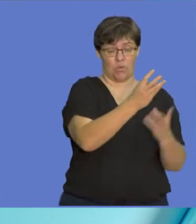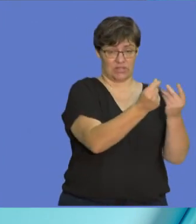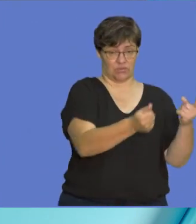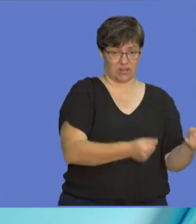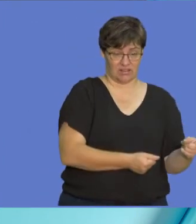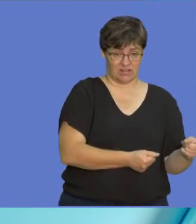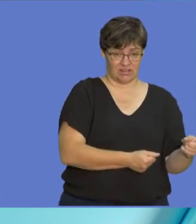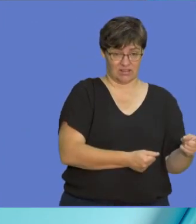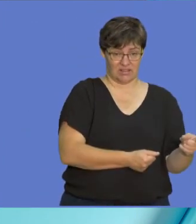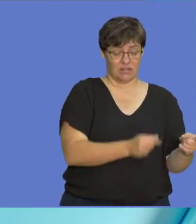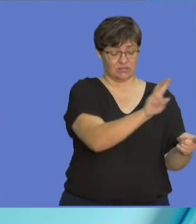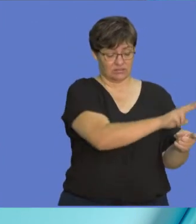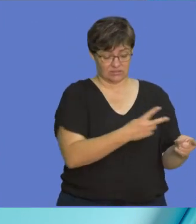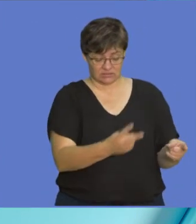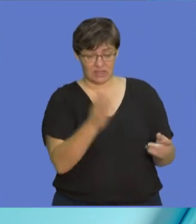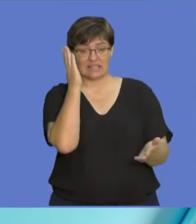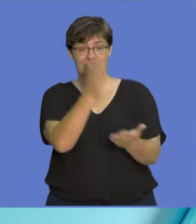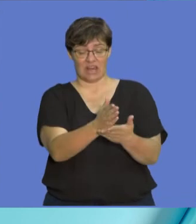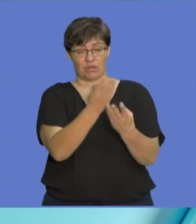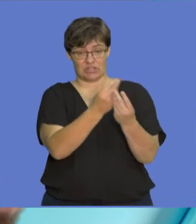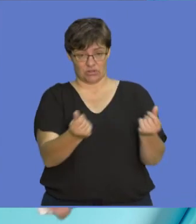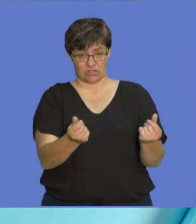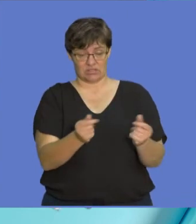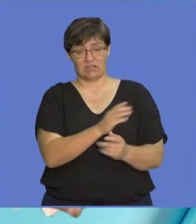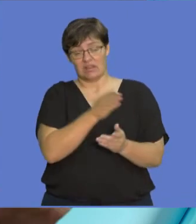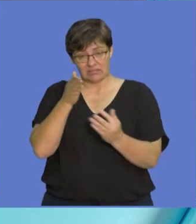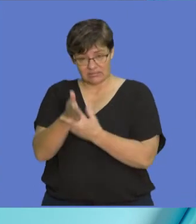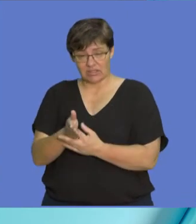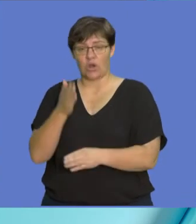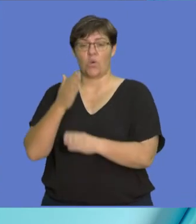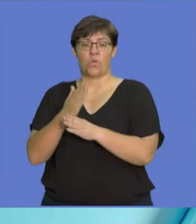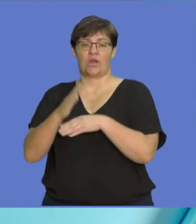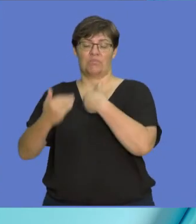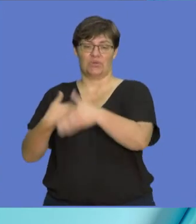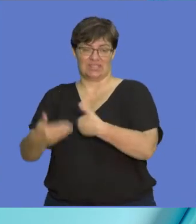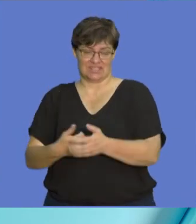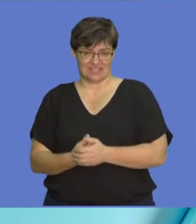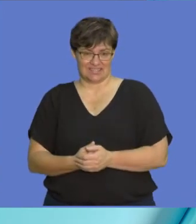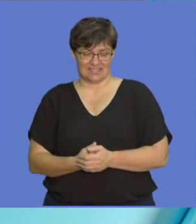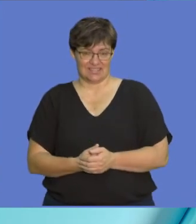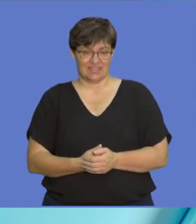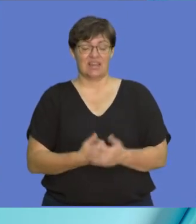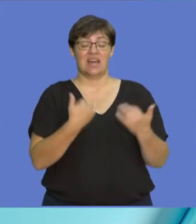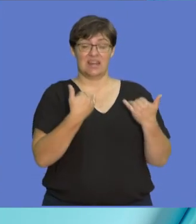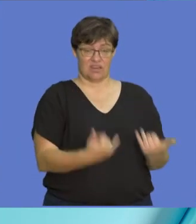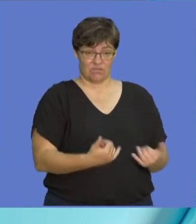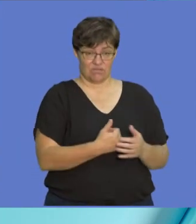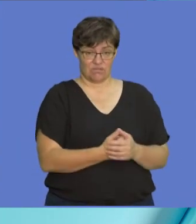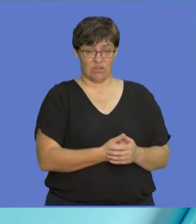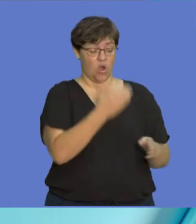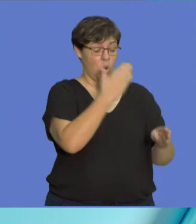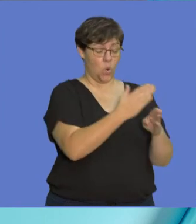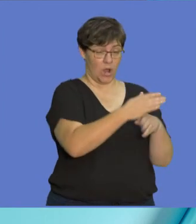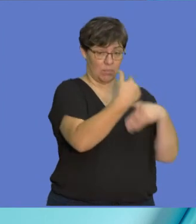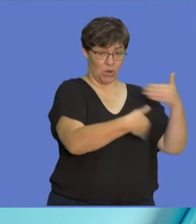materials, which you transfer to direct materials into your work in process. Then you have your